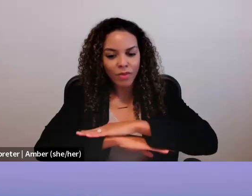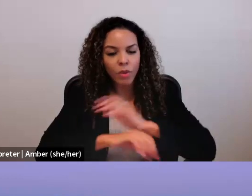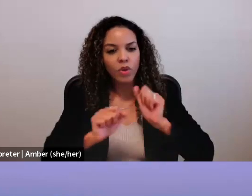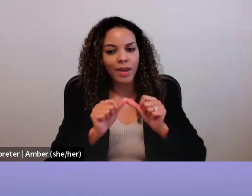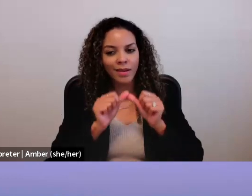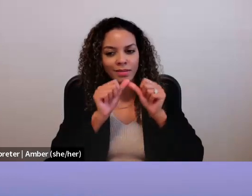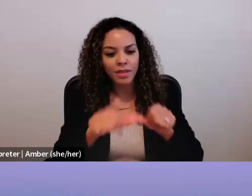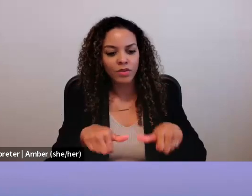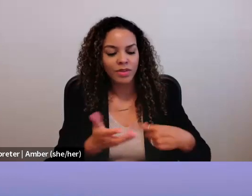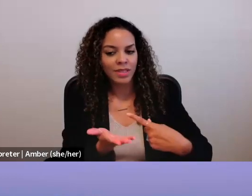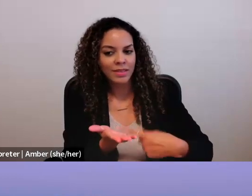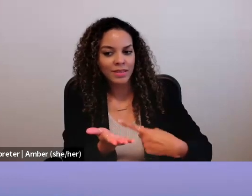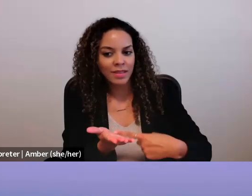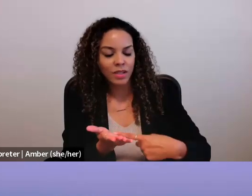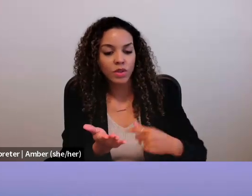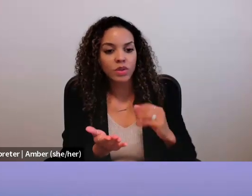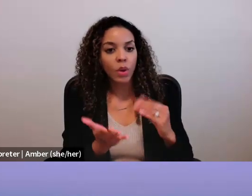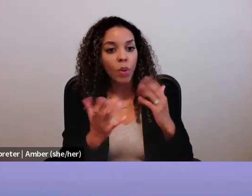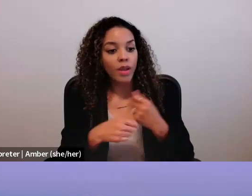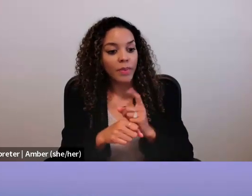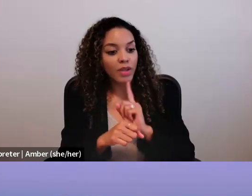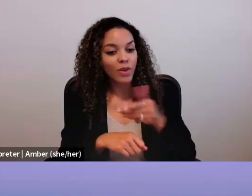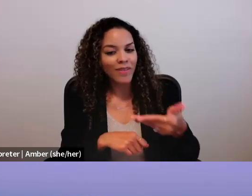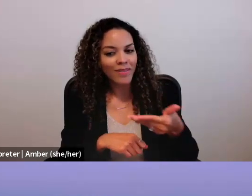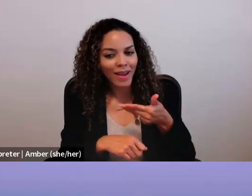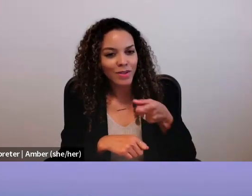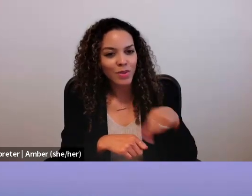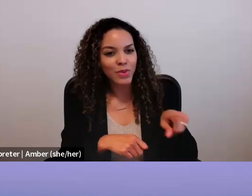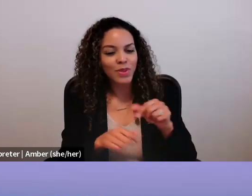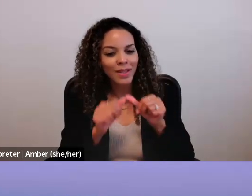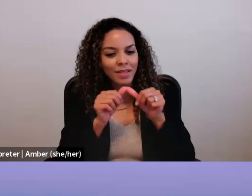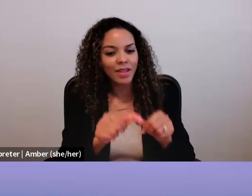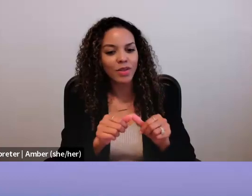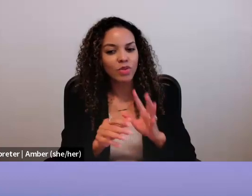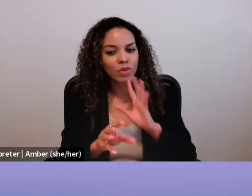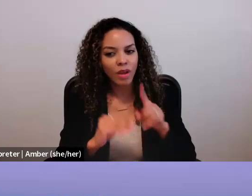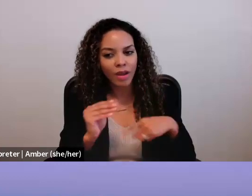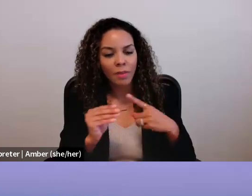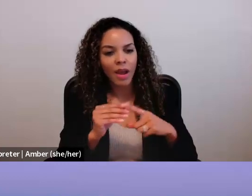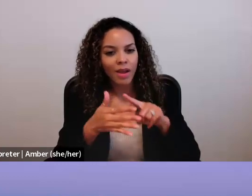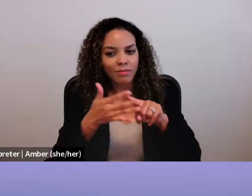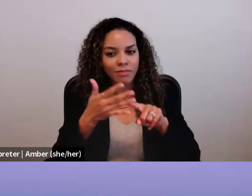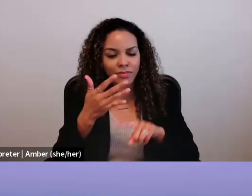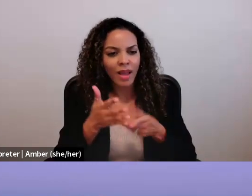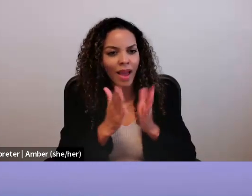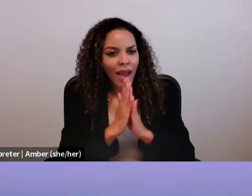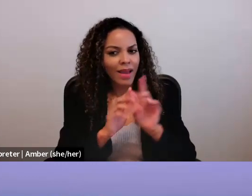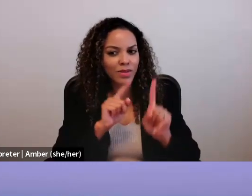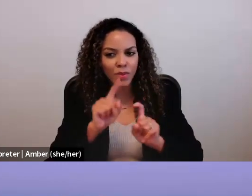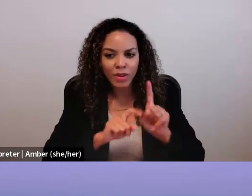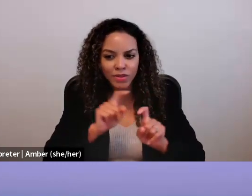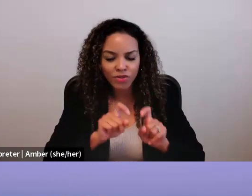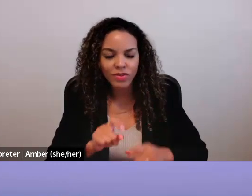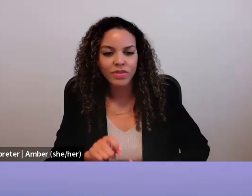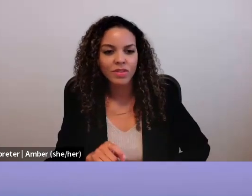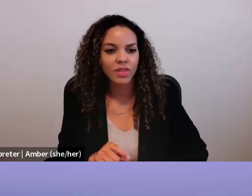this discussion. So we want to make sure to invite you to continue talking about these things, asking questions,